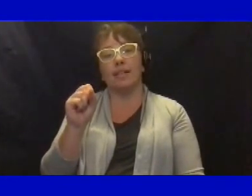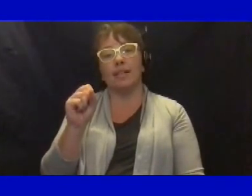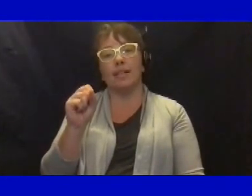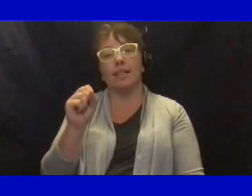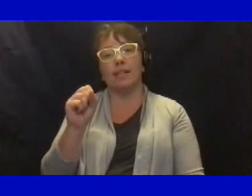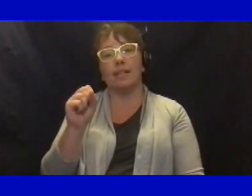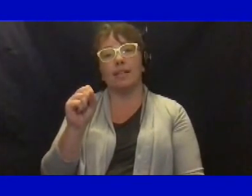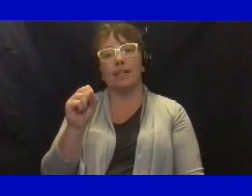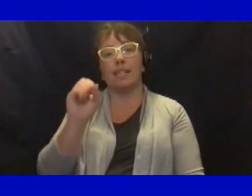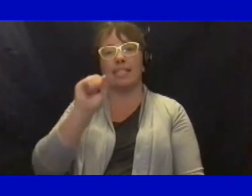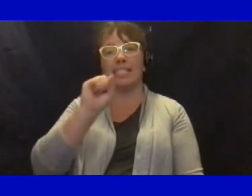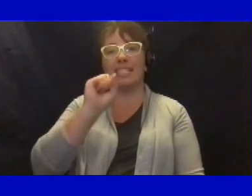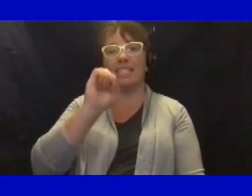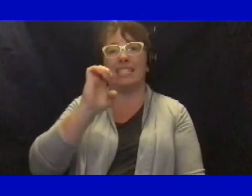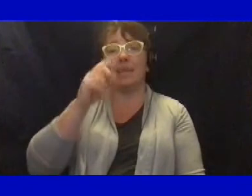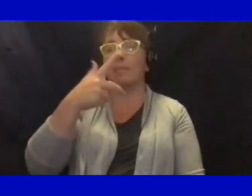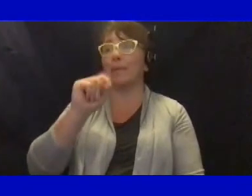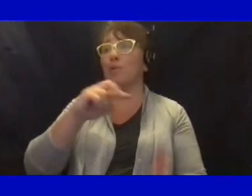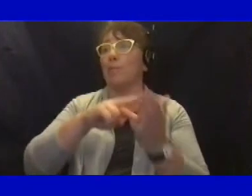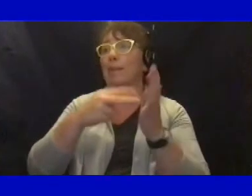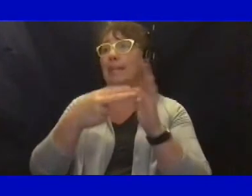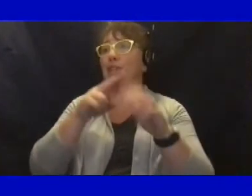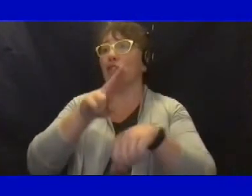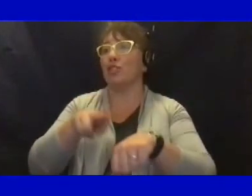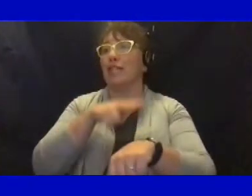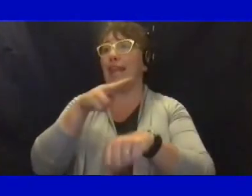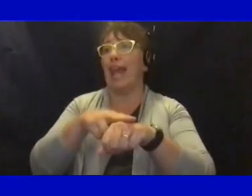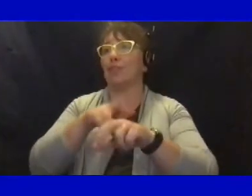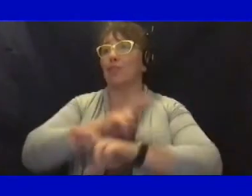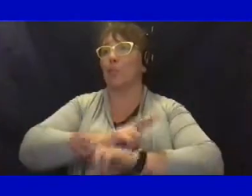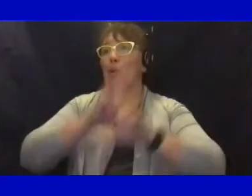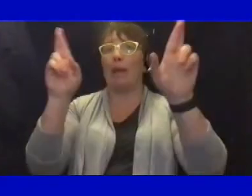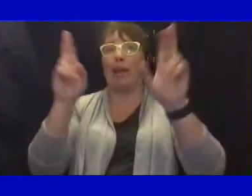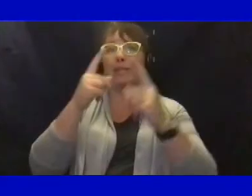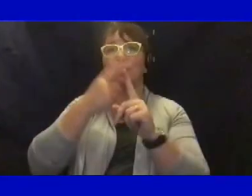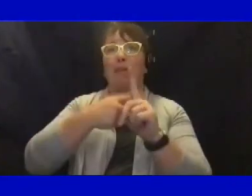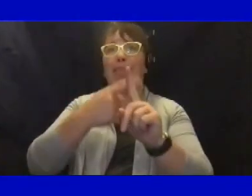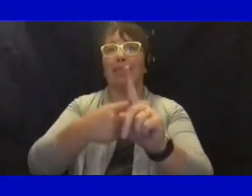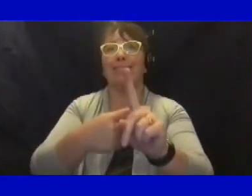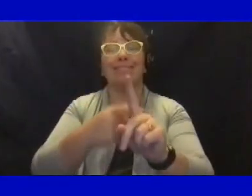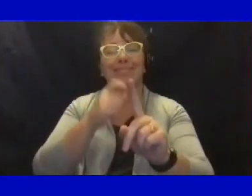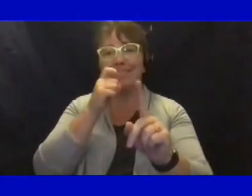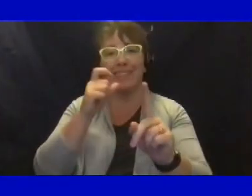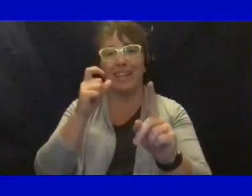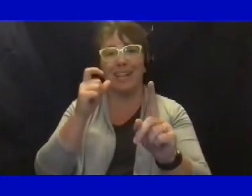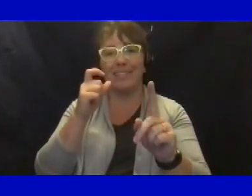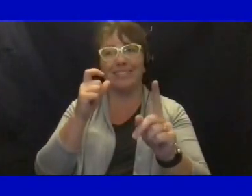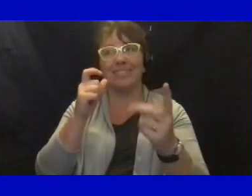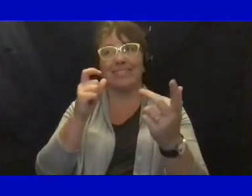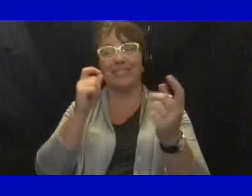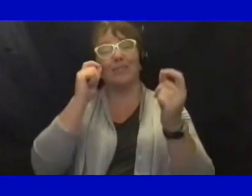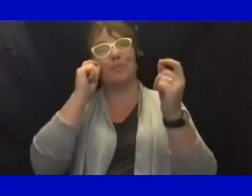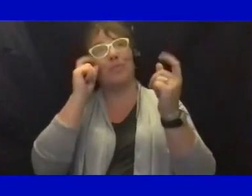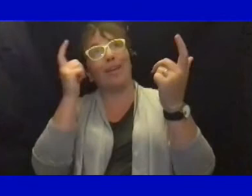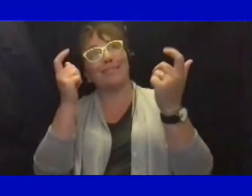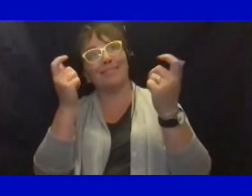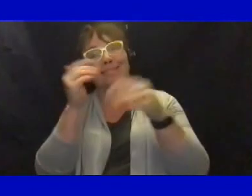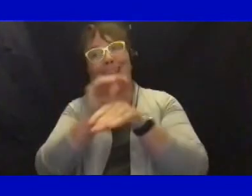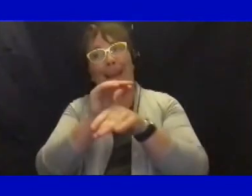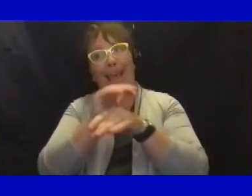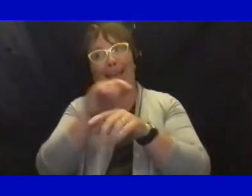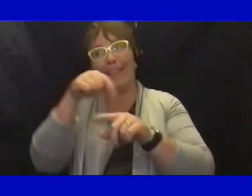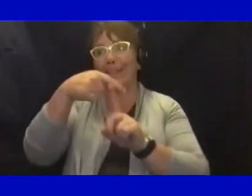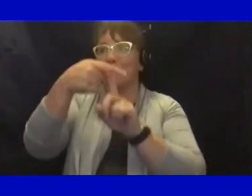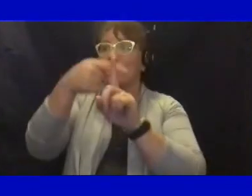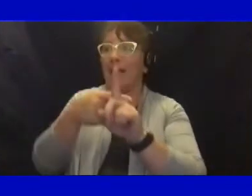National Preparedness Month, and it's no surprise that we're ending this month and this evening with a preparedness message.